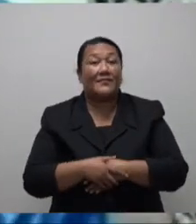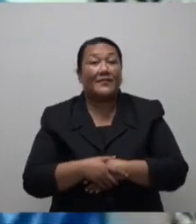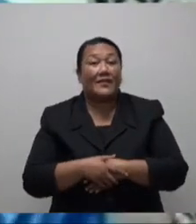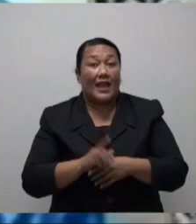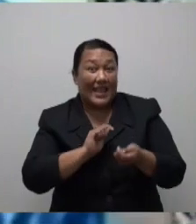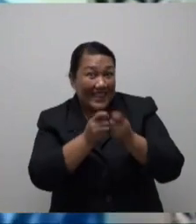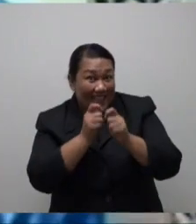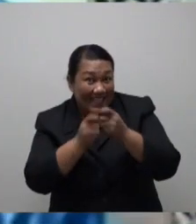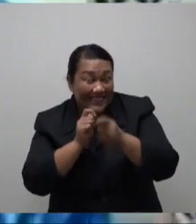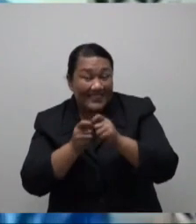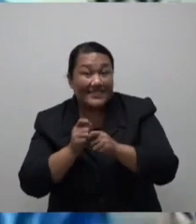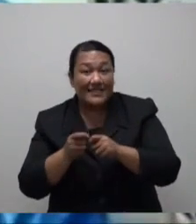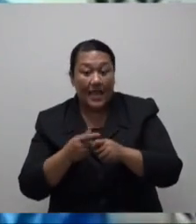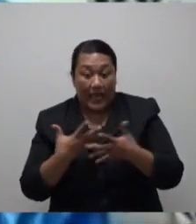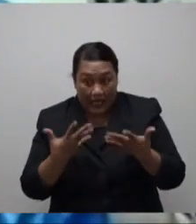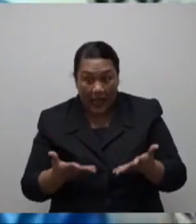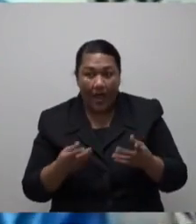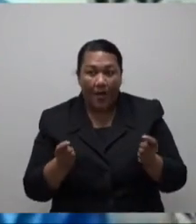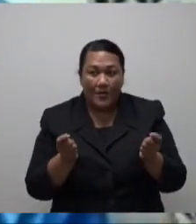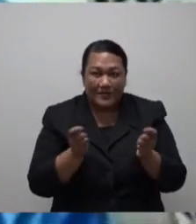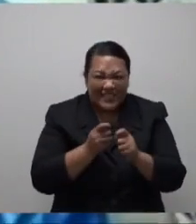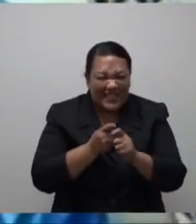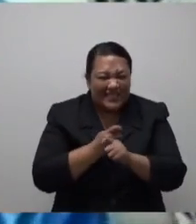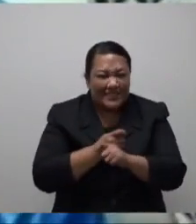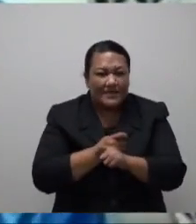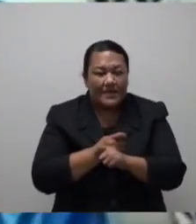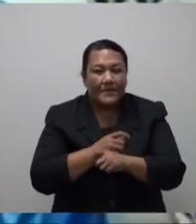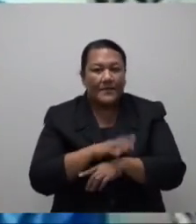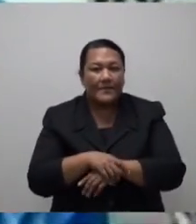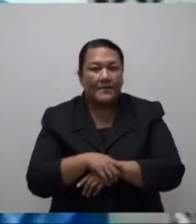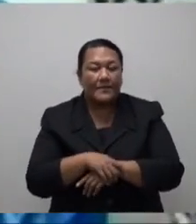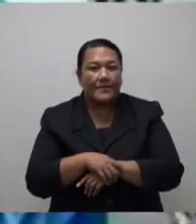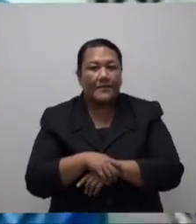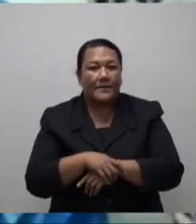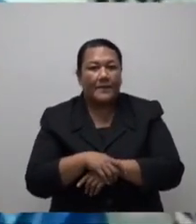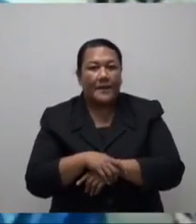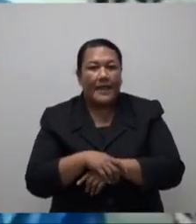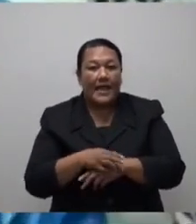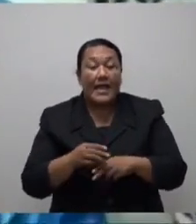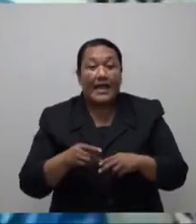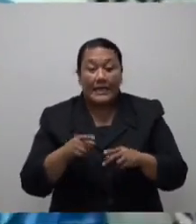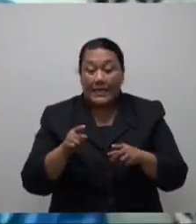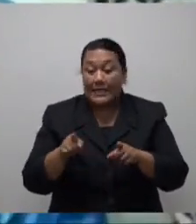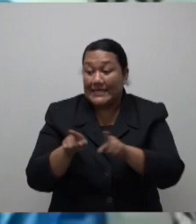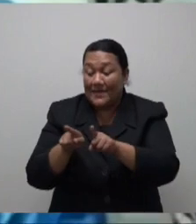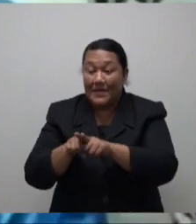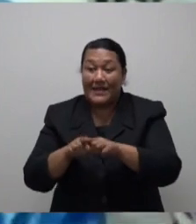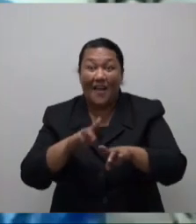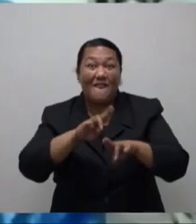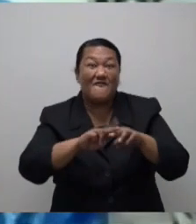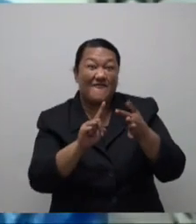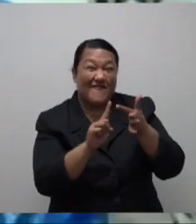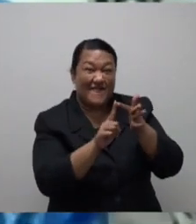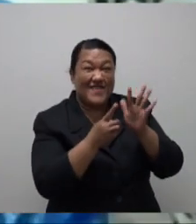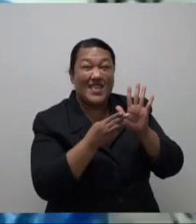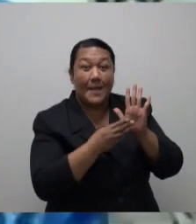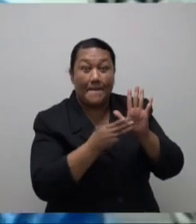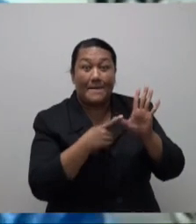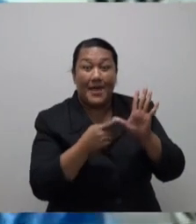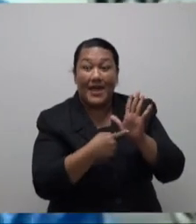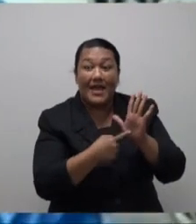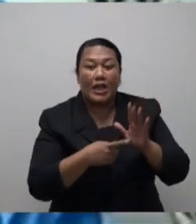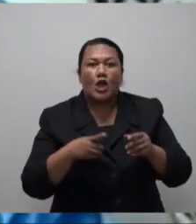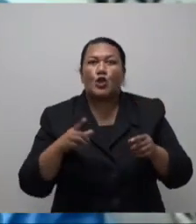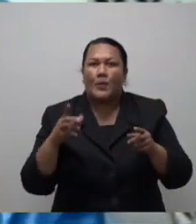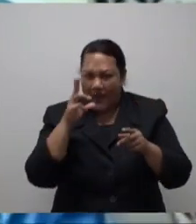change and will be changed to as we pivot to mitigate the impact of the outbreak on our